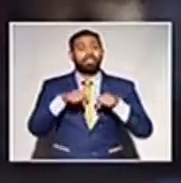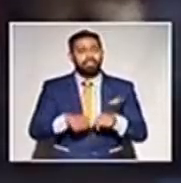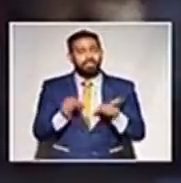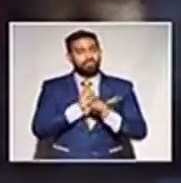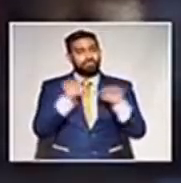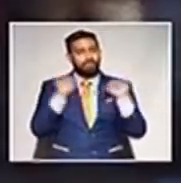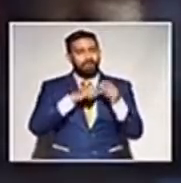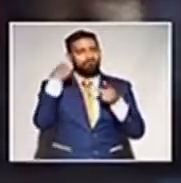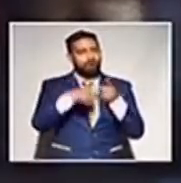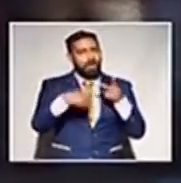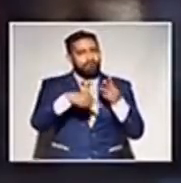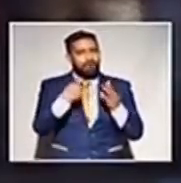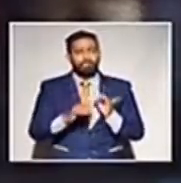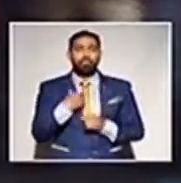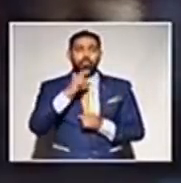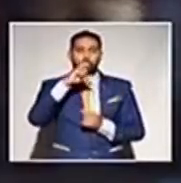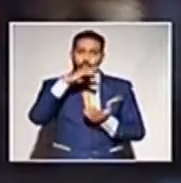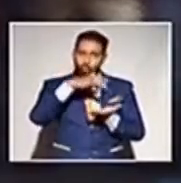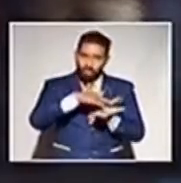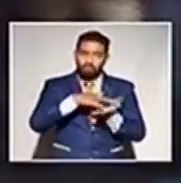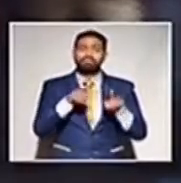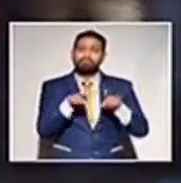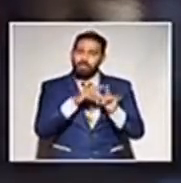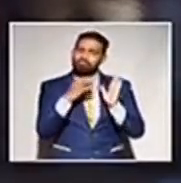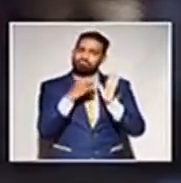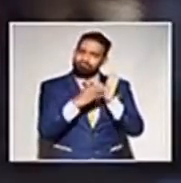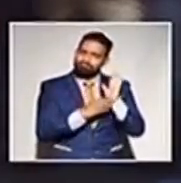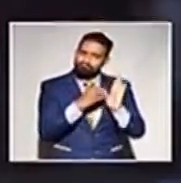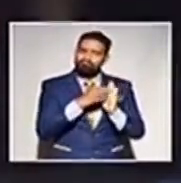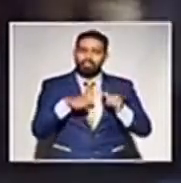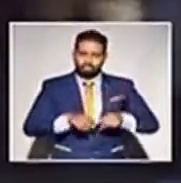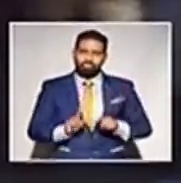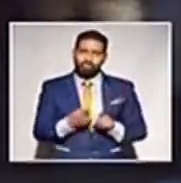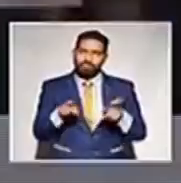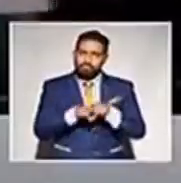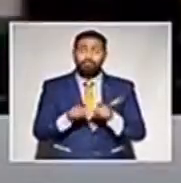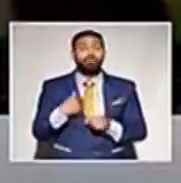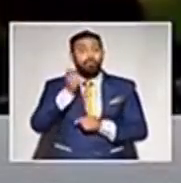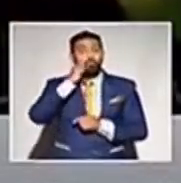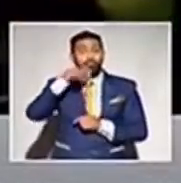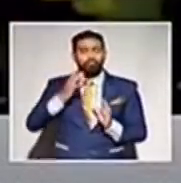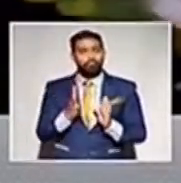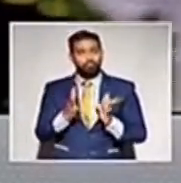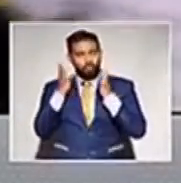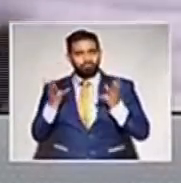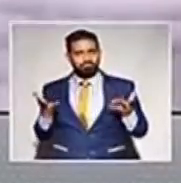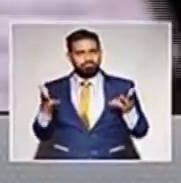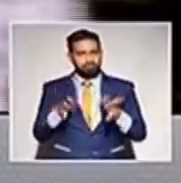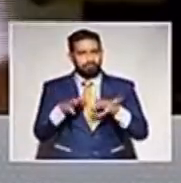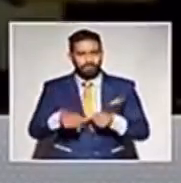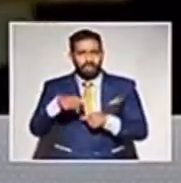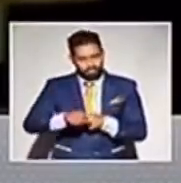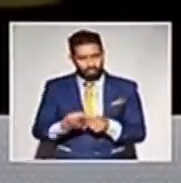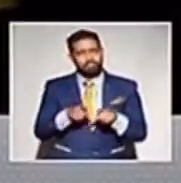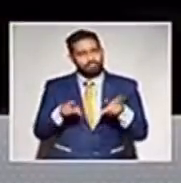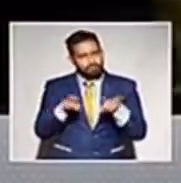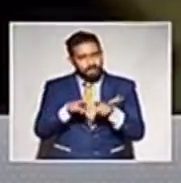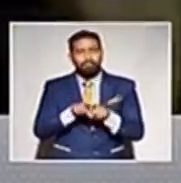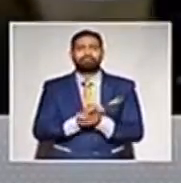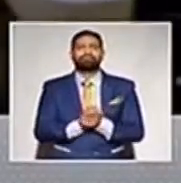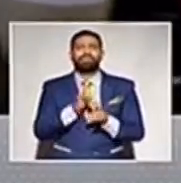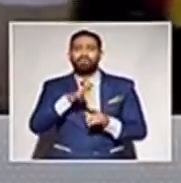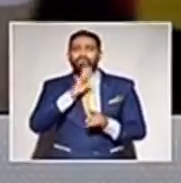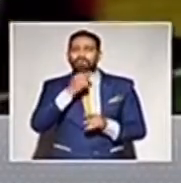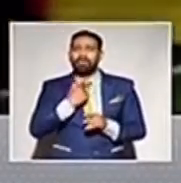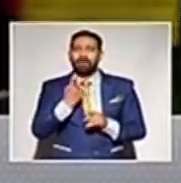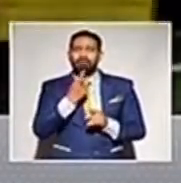Colombo and its suburbs even today. Many people had gathered even today to protest at the Independence Square in Colombo, and the